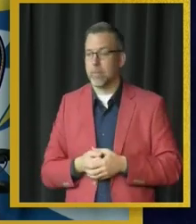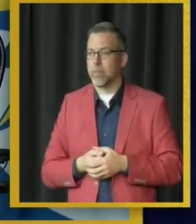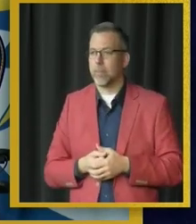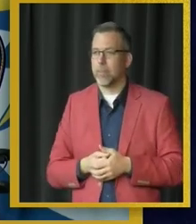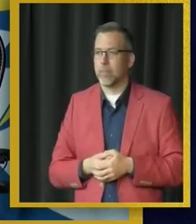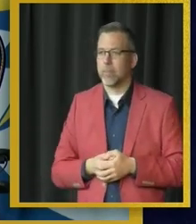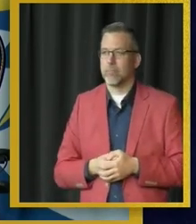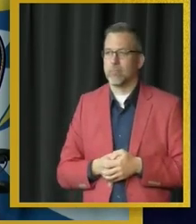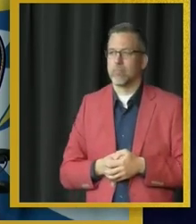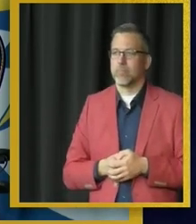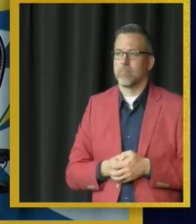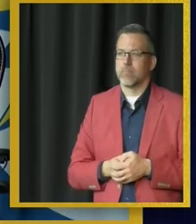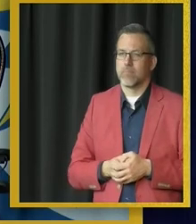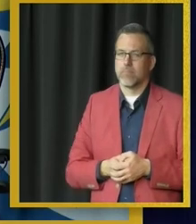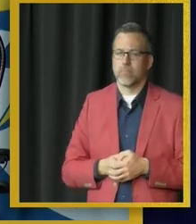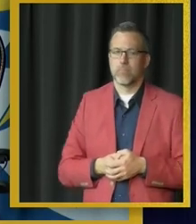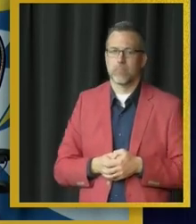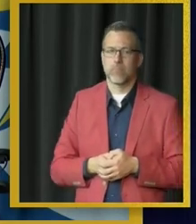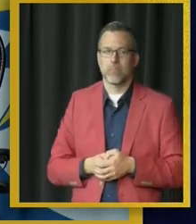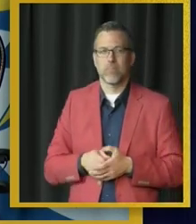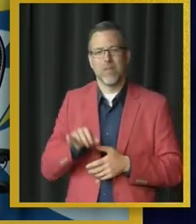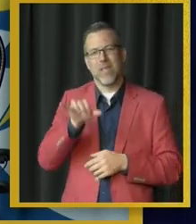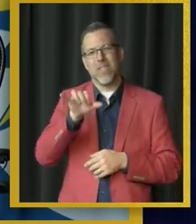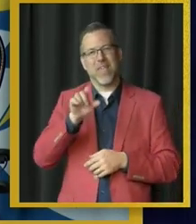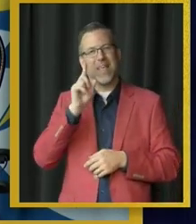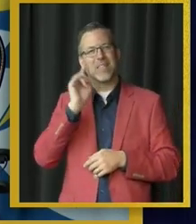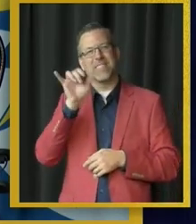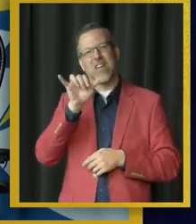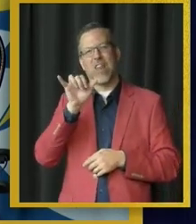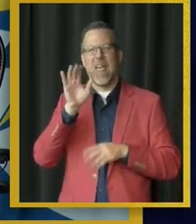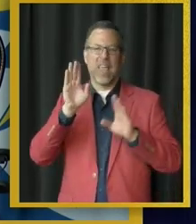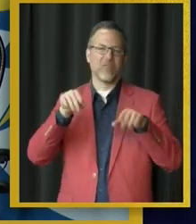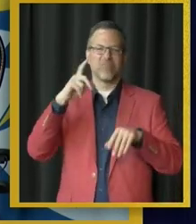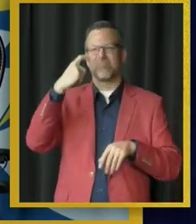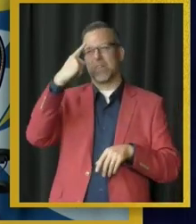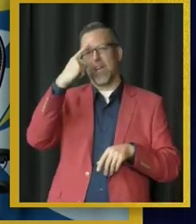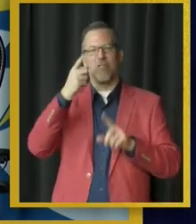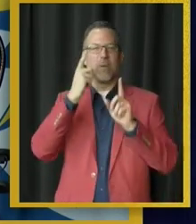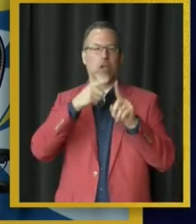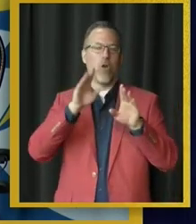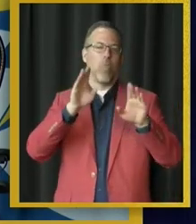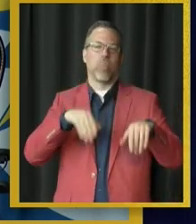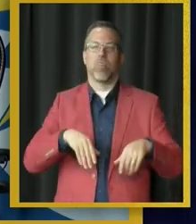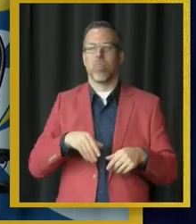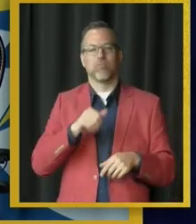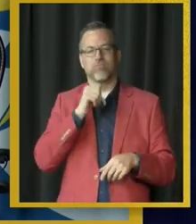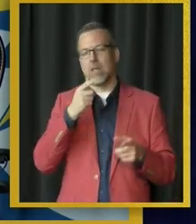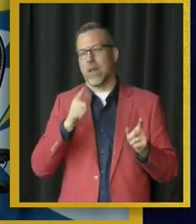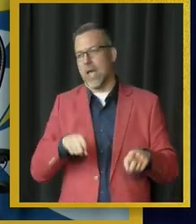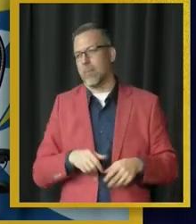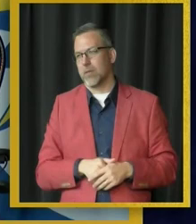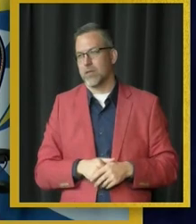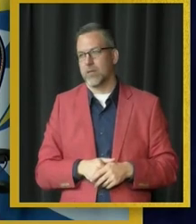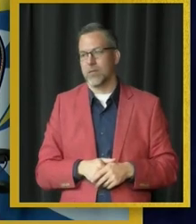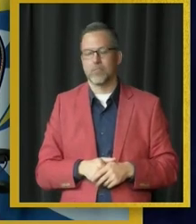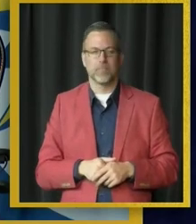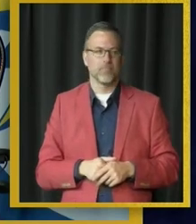Now that sounded like one of those government goals that maybe just wasn't going to happen, and no time